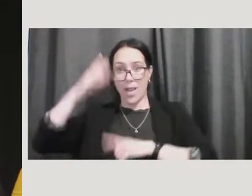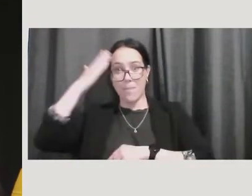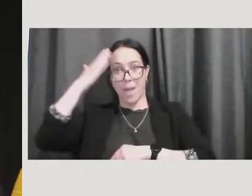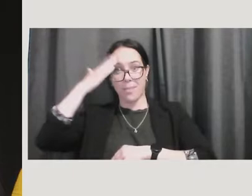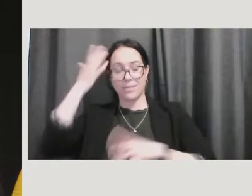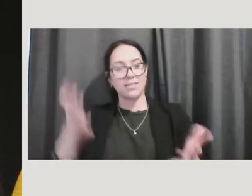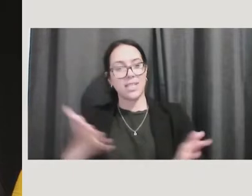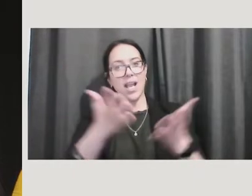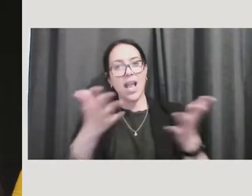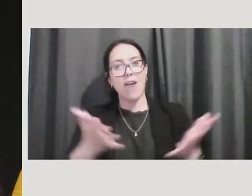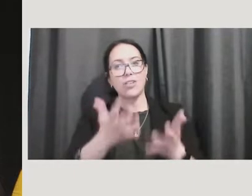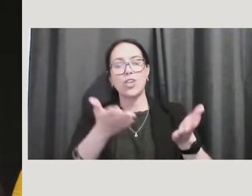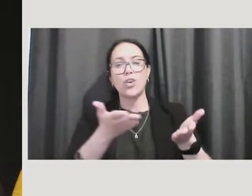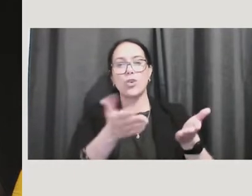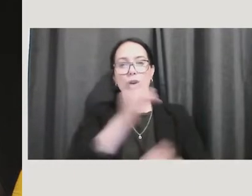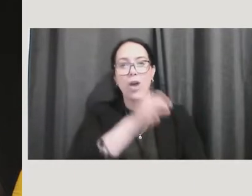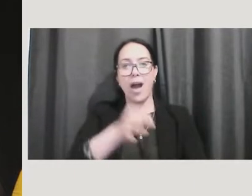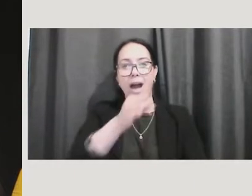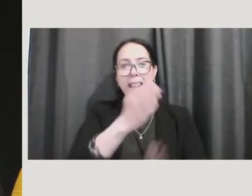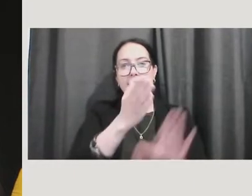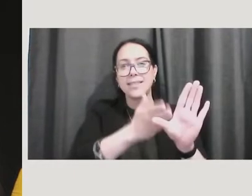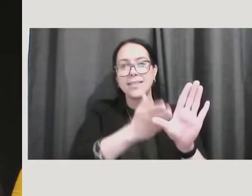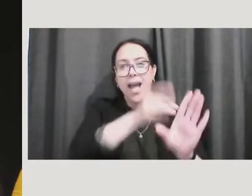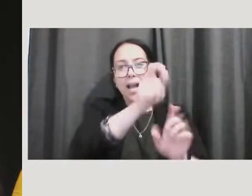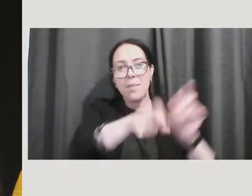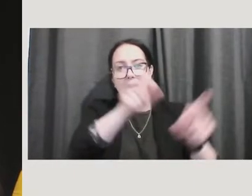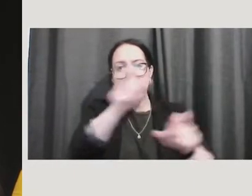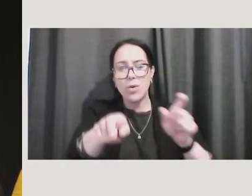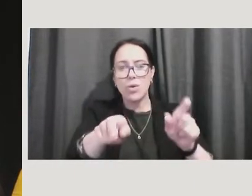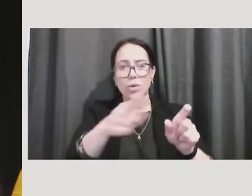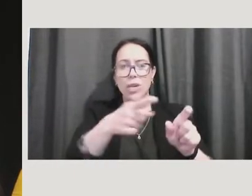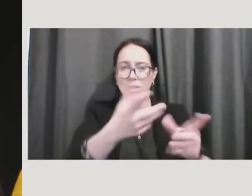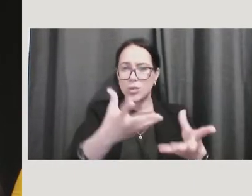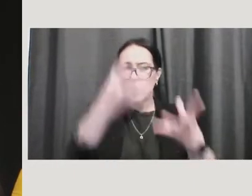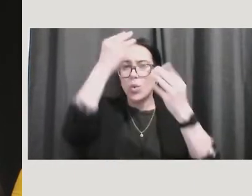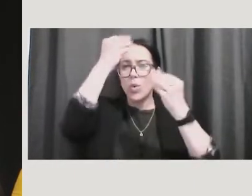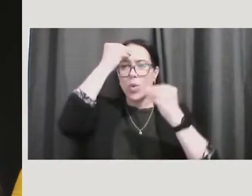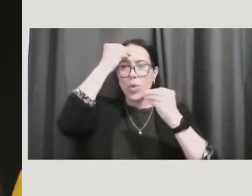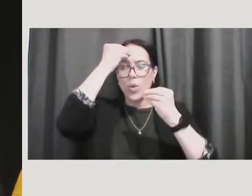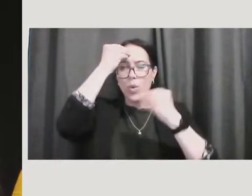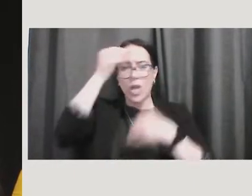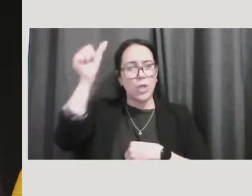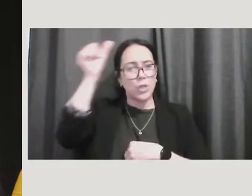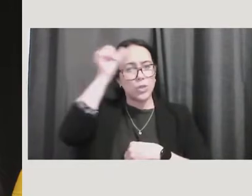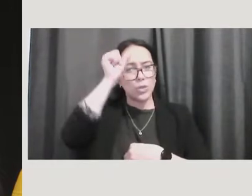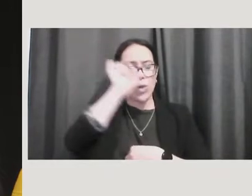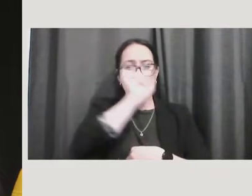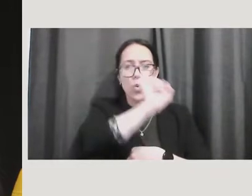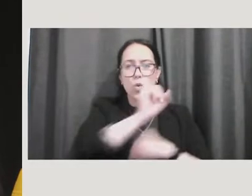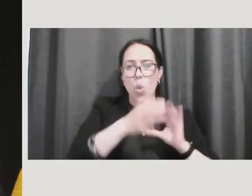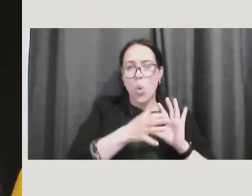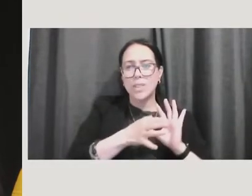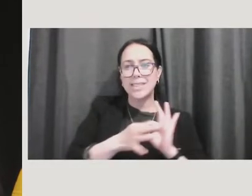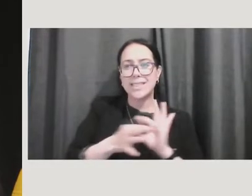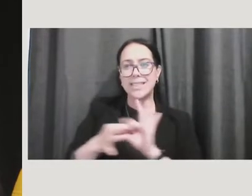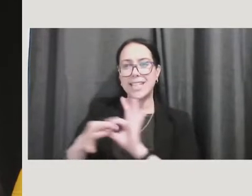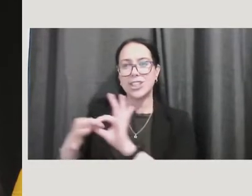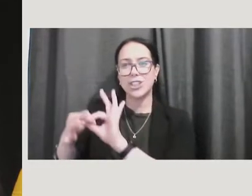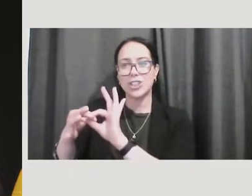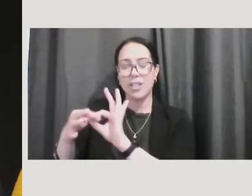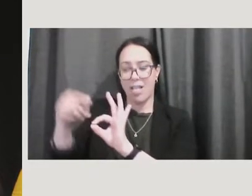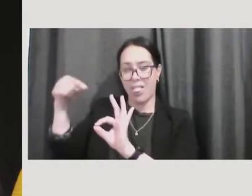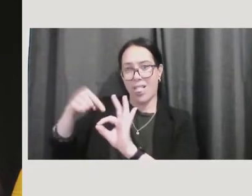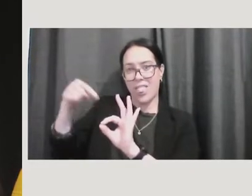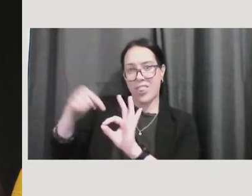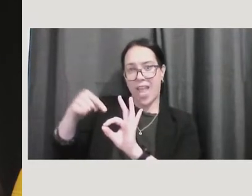young one to learn and to know your Stitch and it guides you to your generations of families